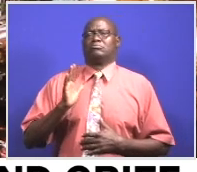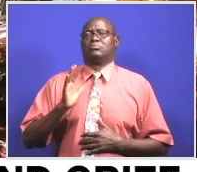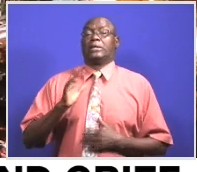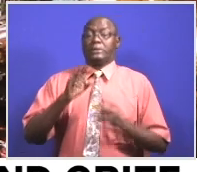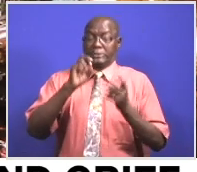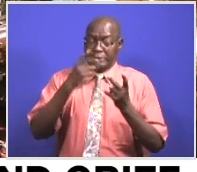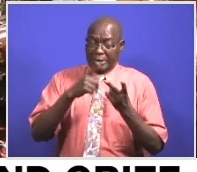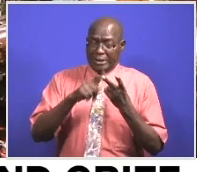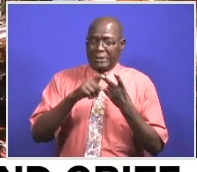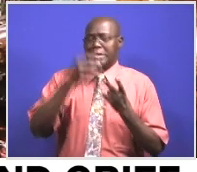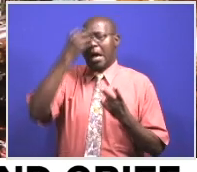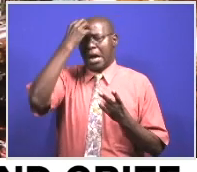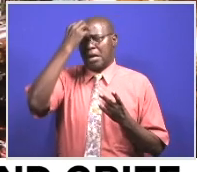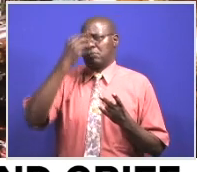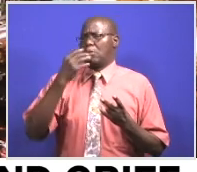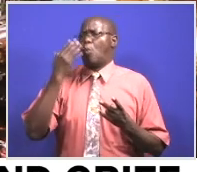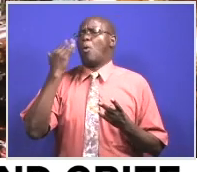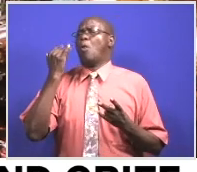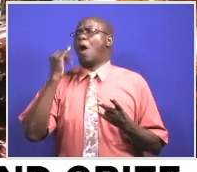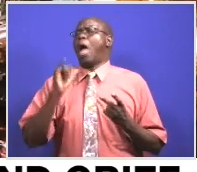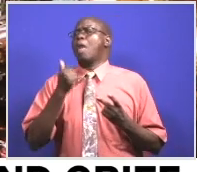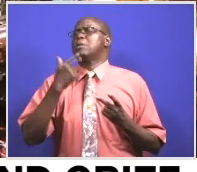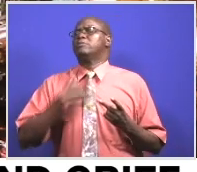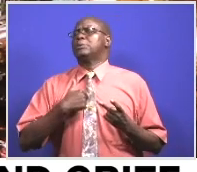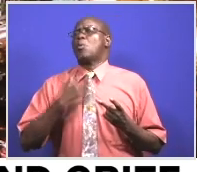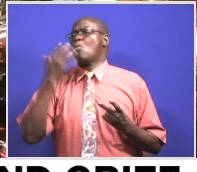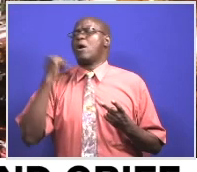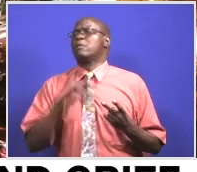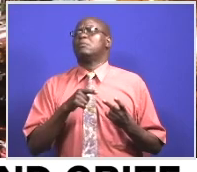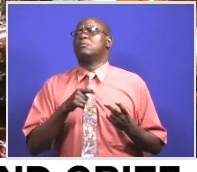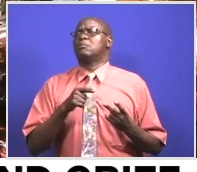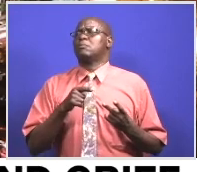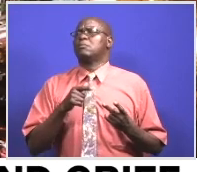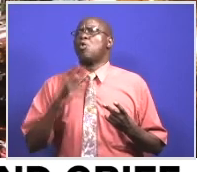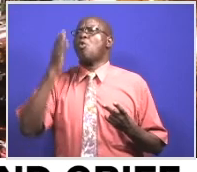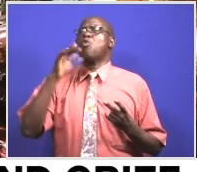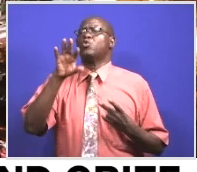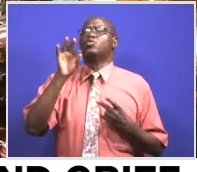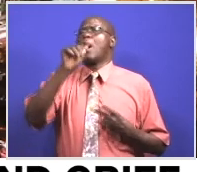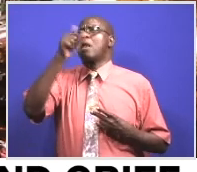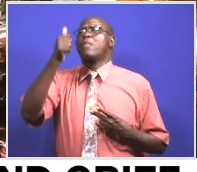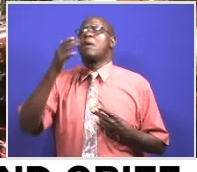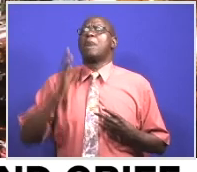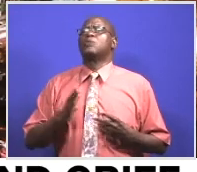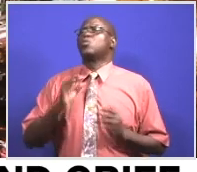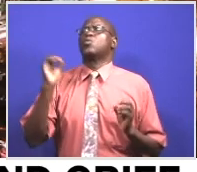no, why is it happening to me? Why did not God choose another person? You get